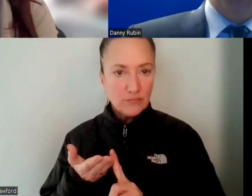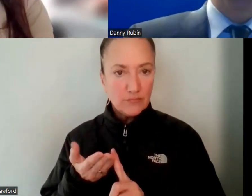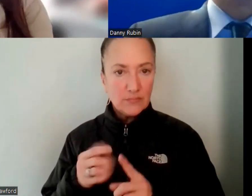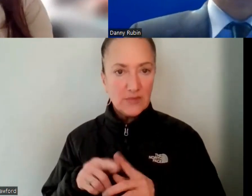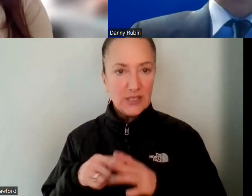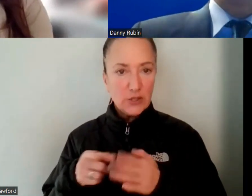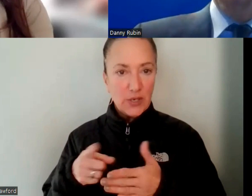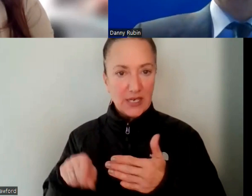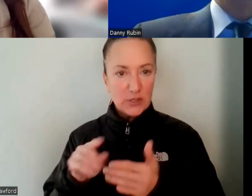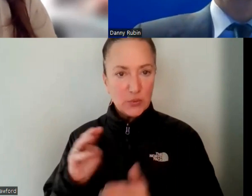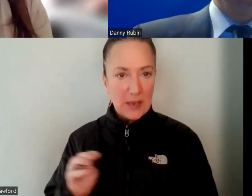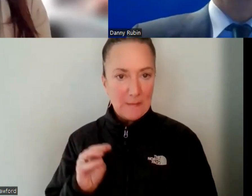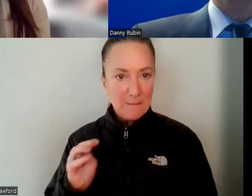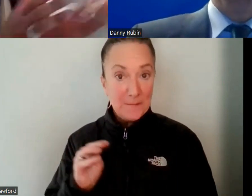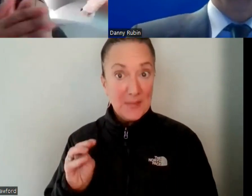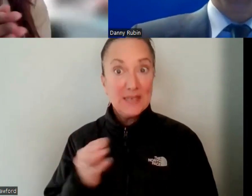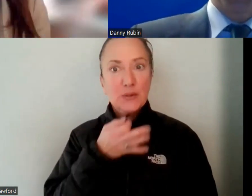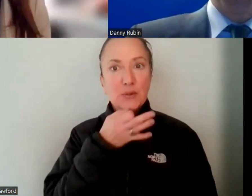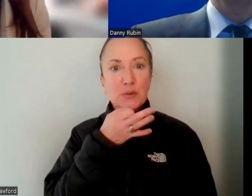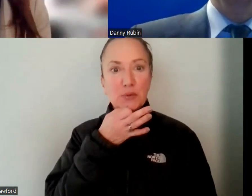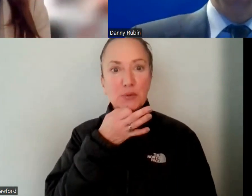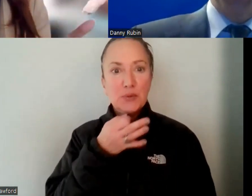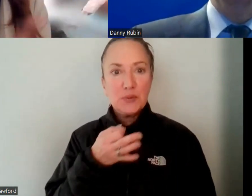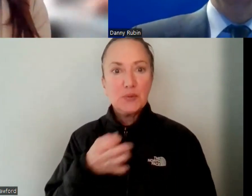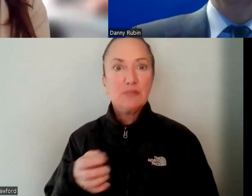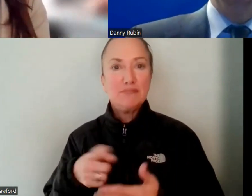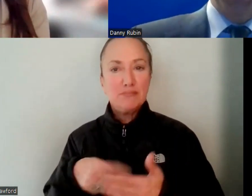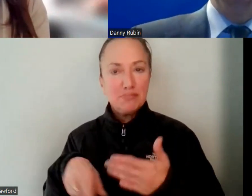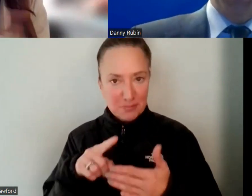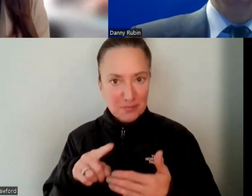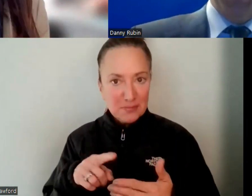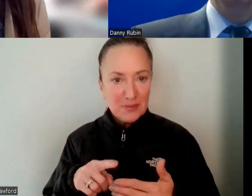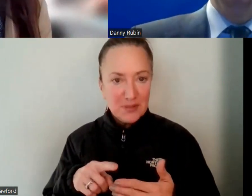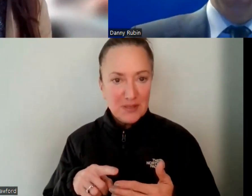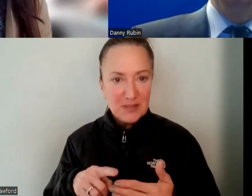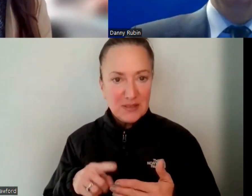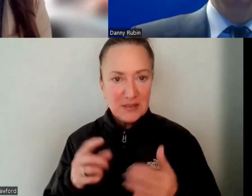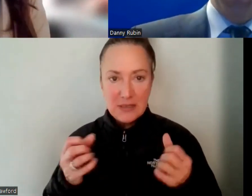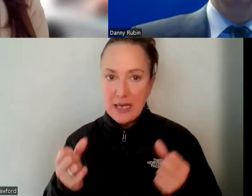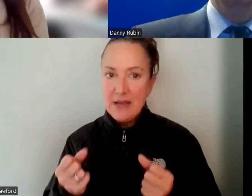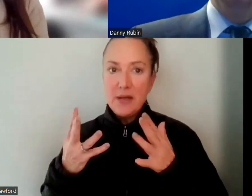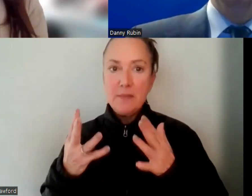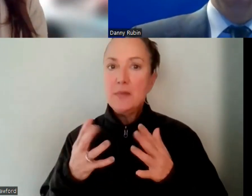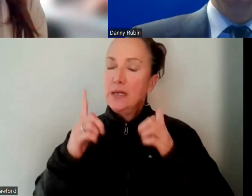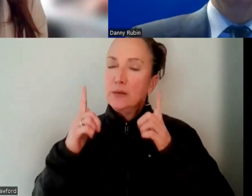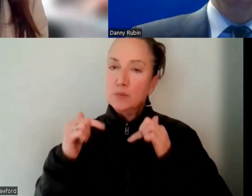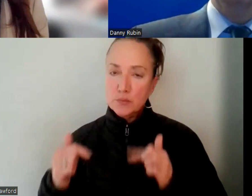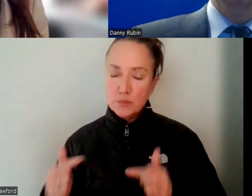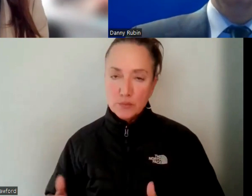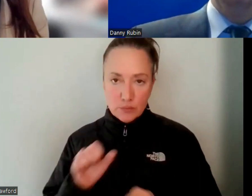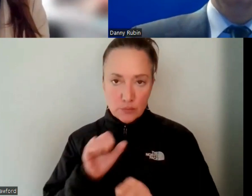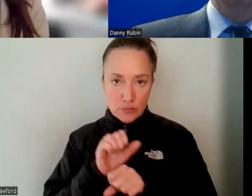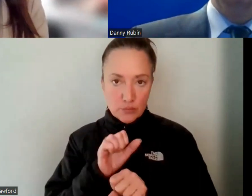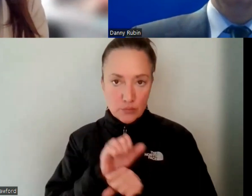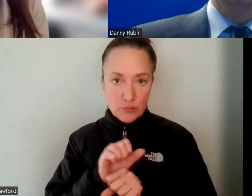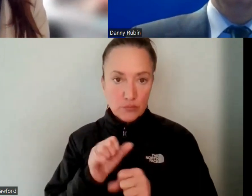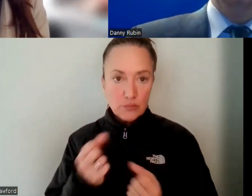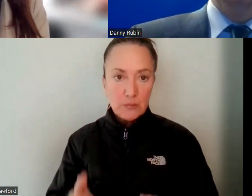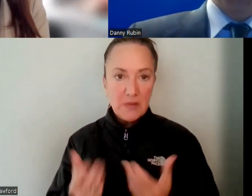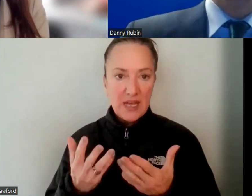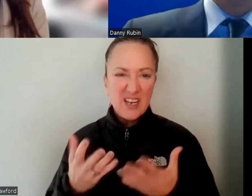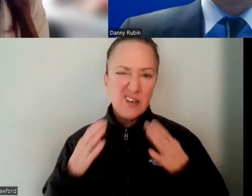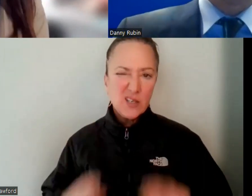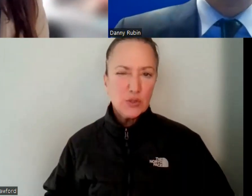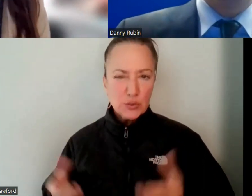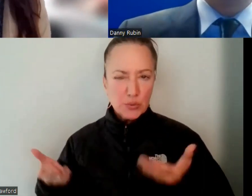next week. So in between these years, I have had many job positions. A lot of them include customer